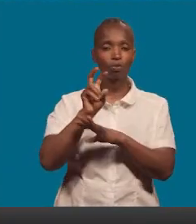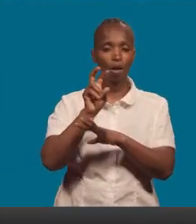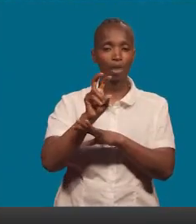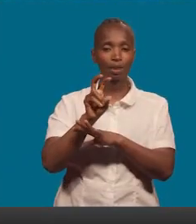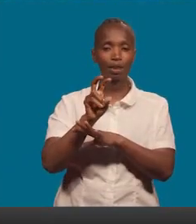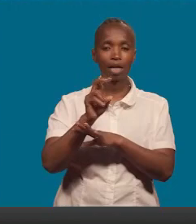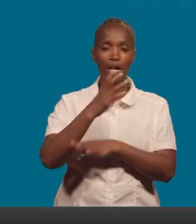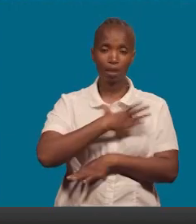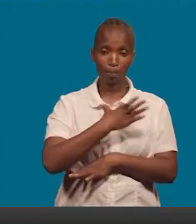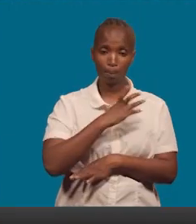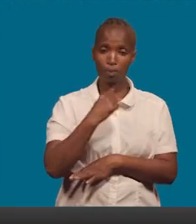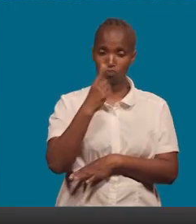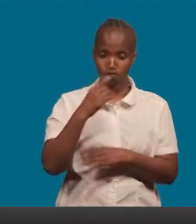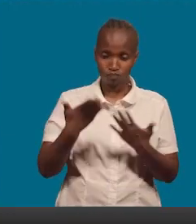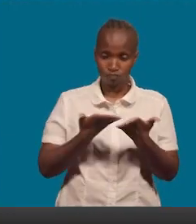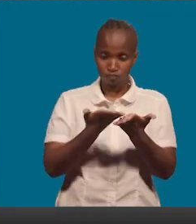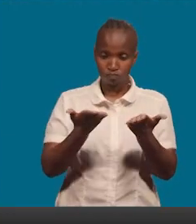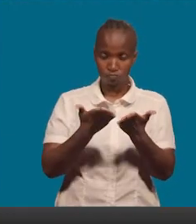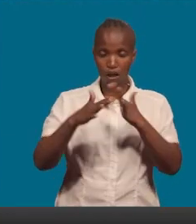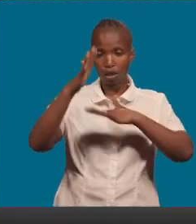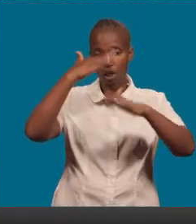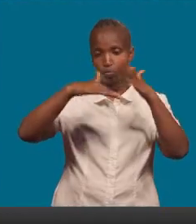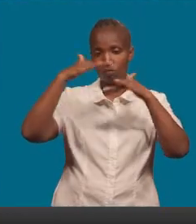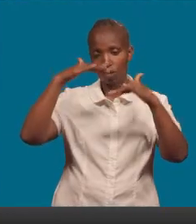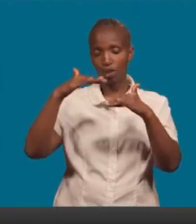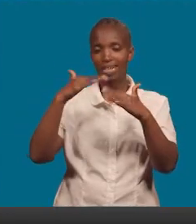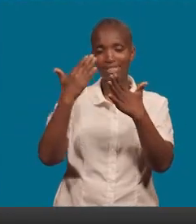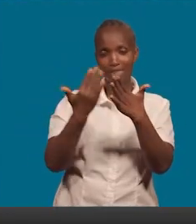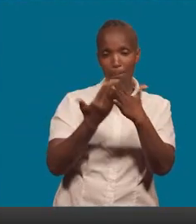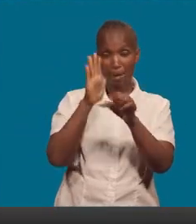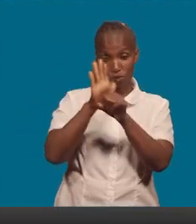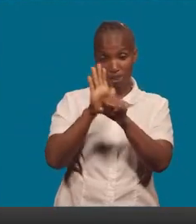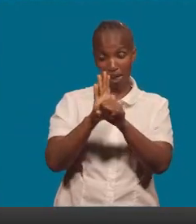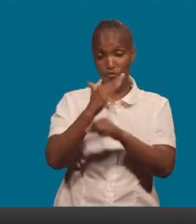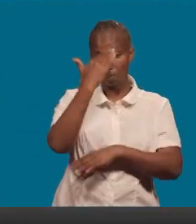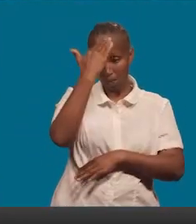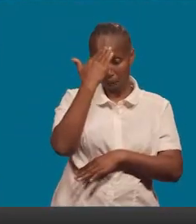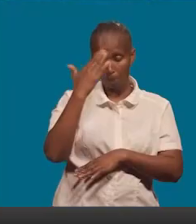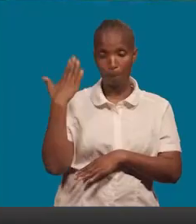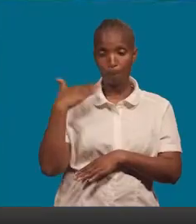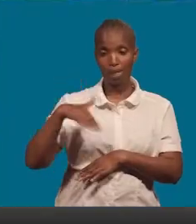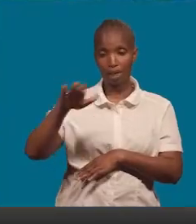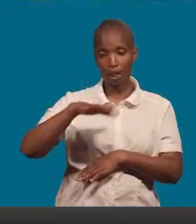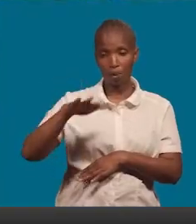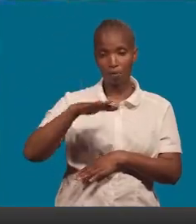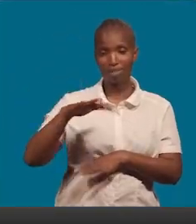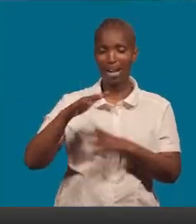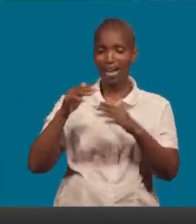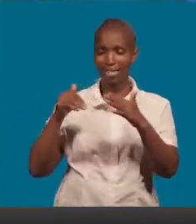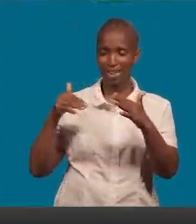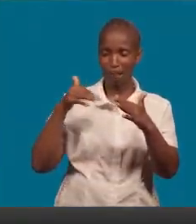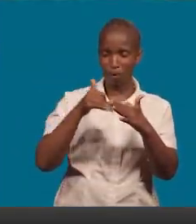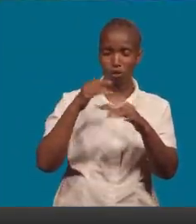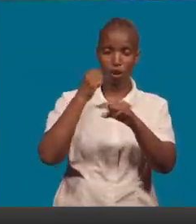if you look at the most comrades who are at university right now, they come from humble background. Kwamboka aliongeza